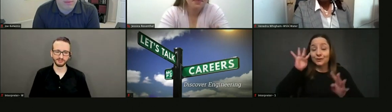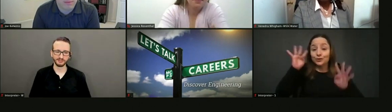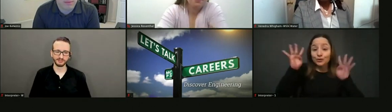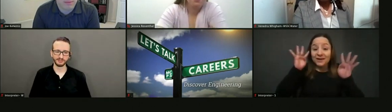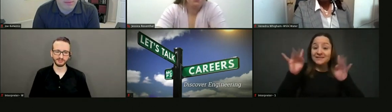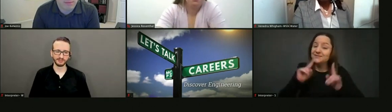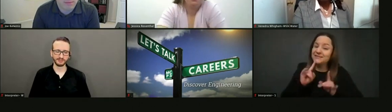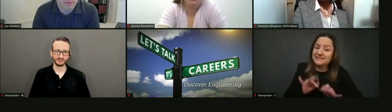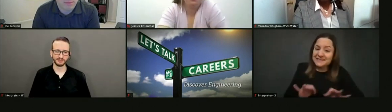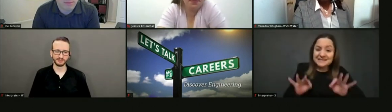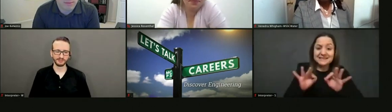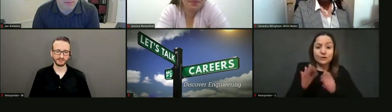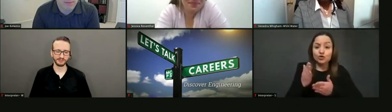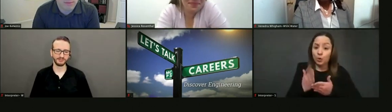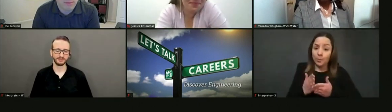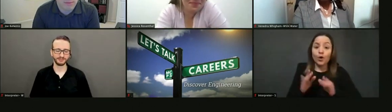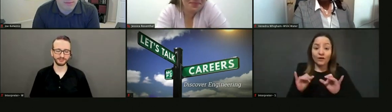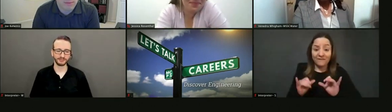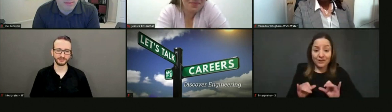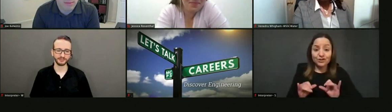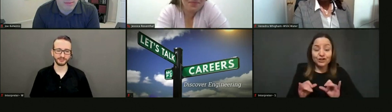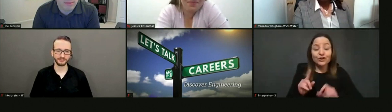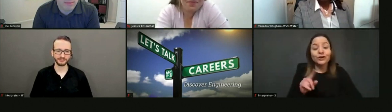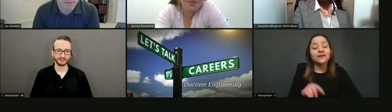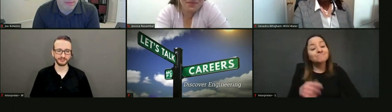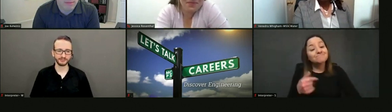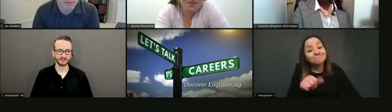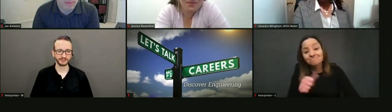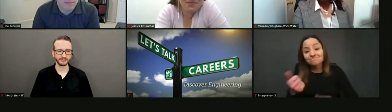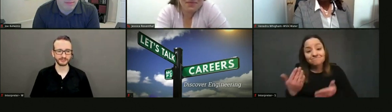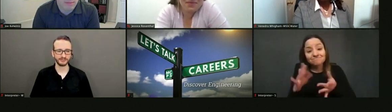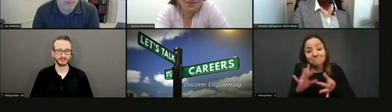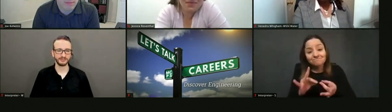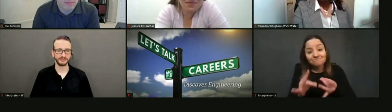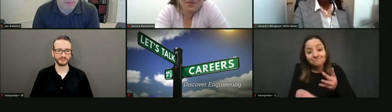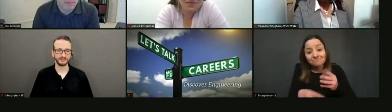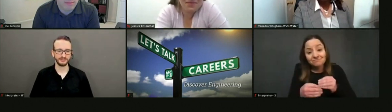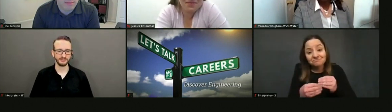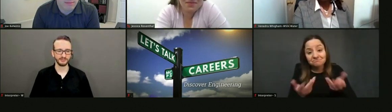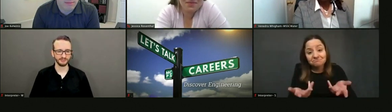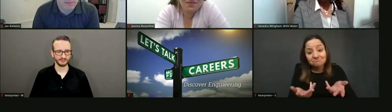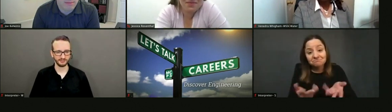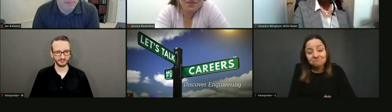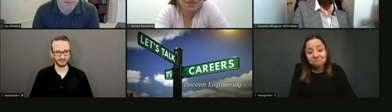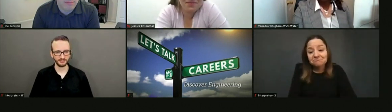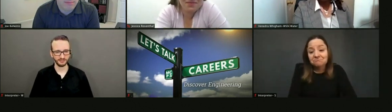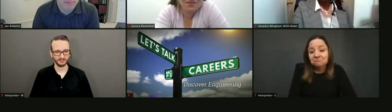essential part of engineering. Does anyone else have anything to add to this question?